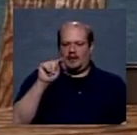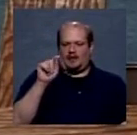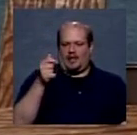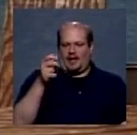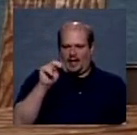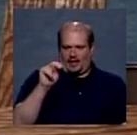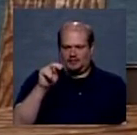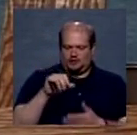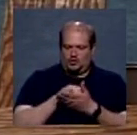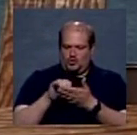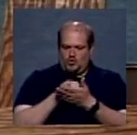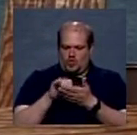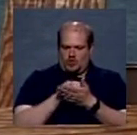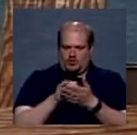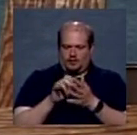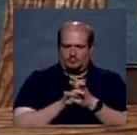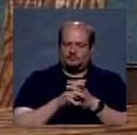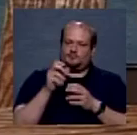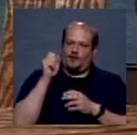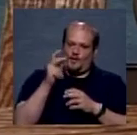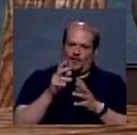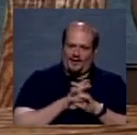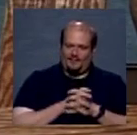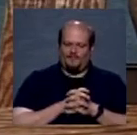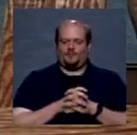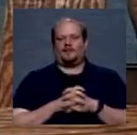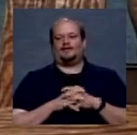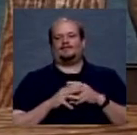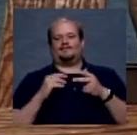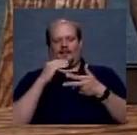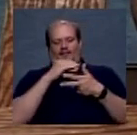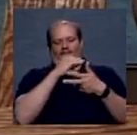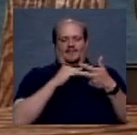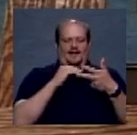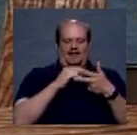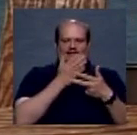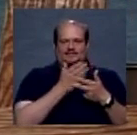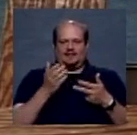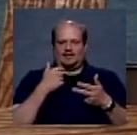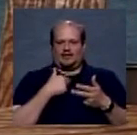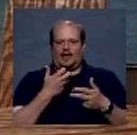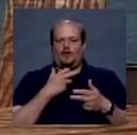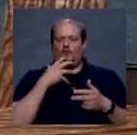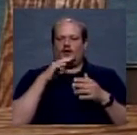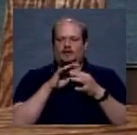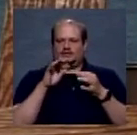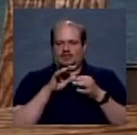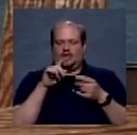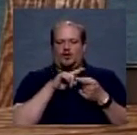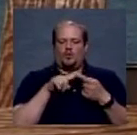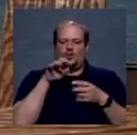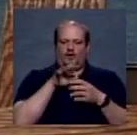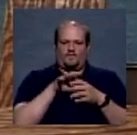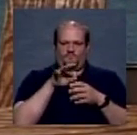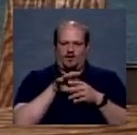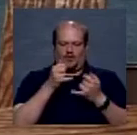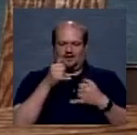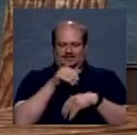Manhattan, New York. Okay. The next thing I wanted to say is that when you voted